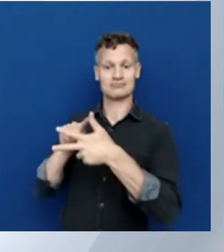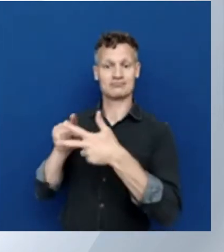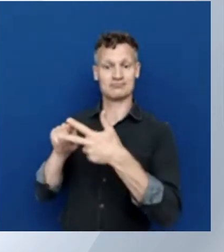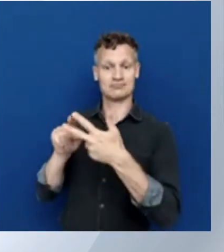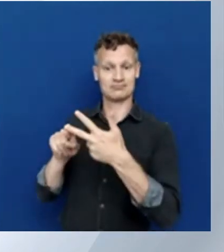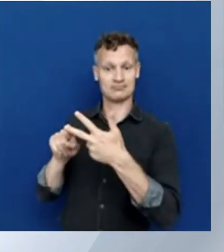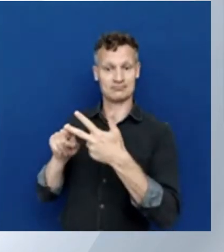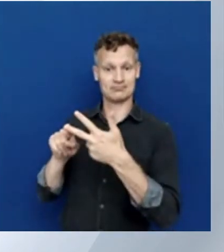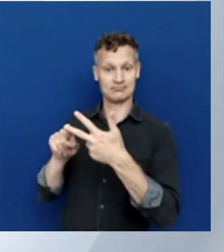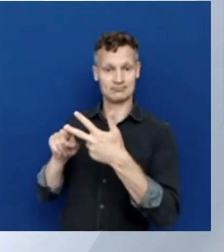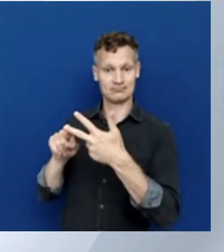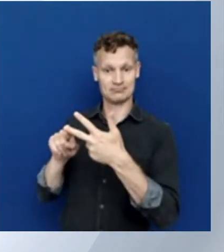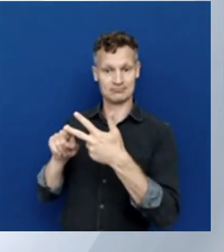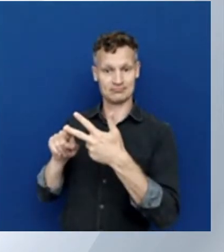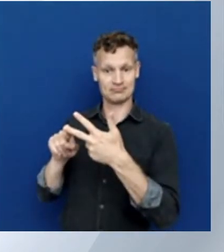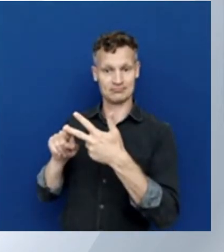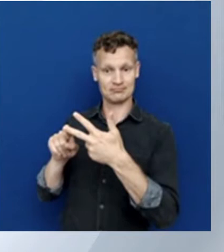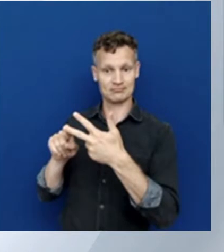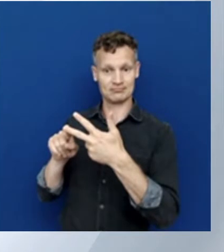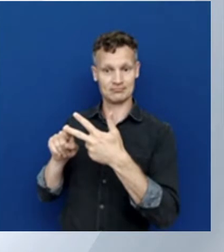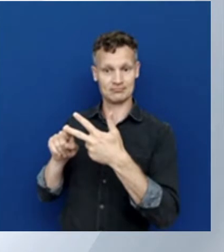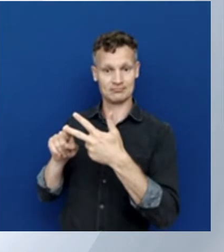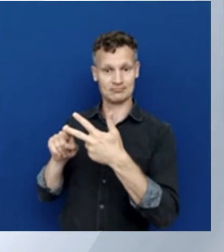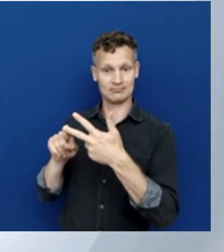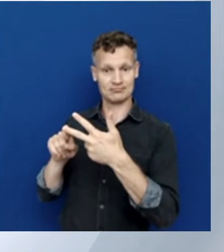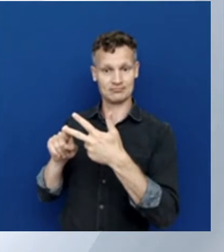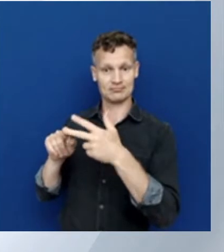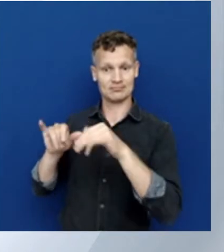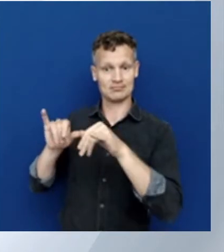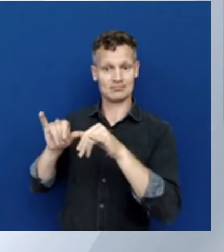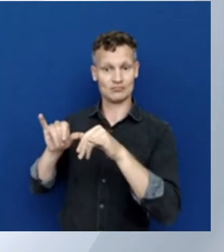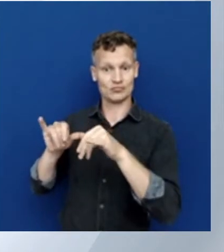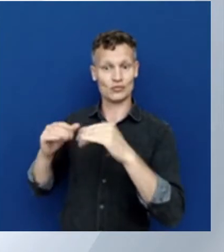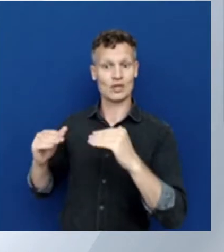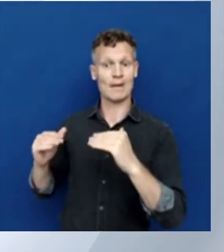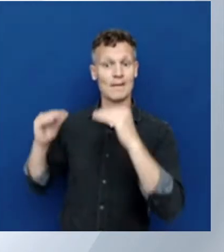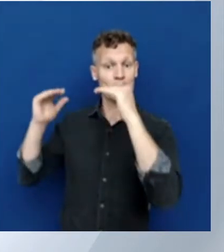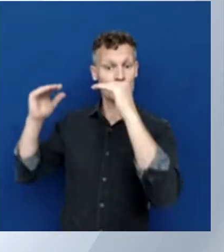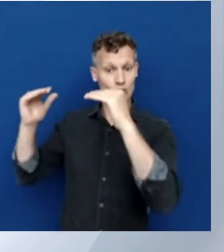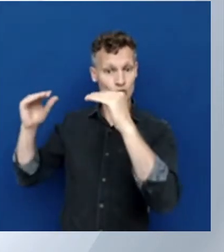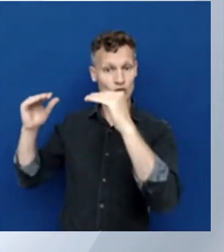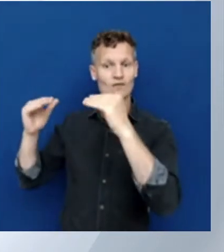implement your tools, measure, improve, and automate.